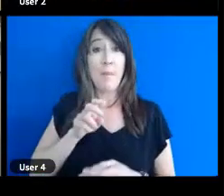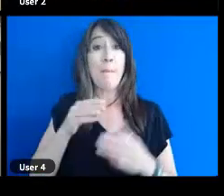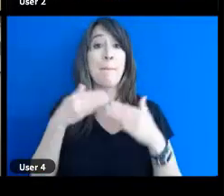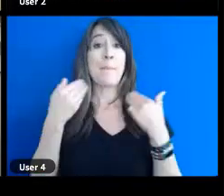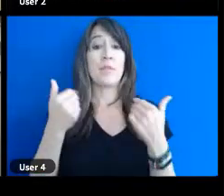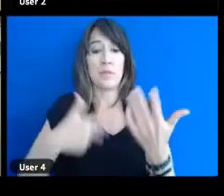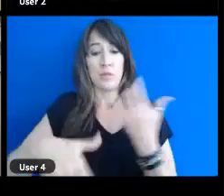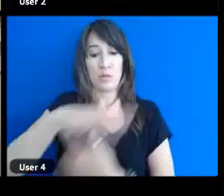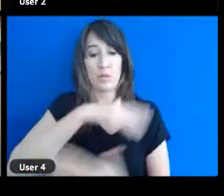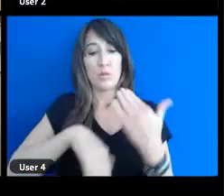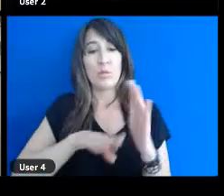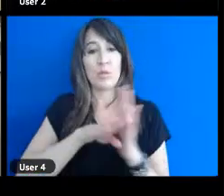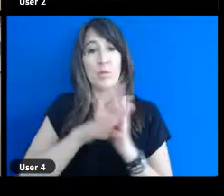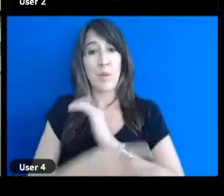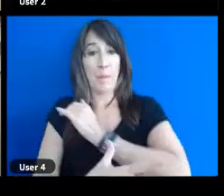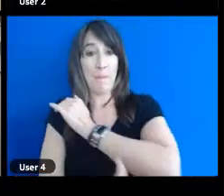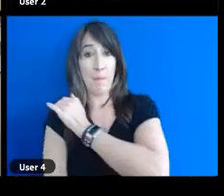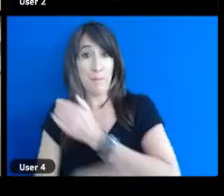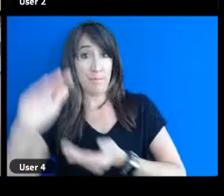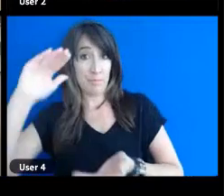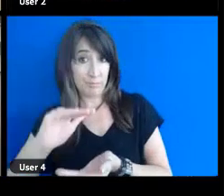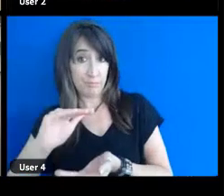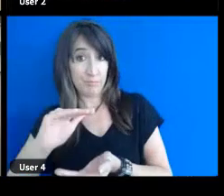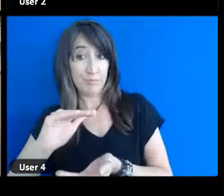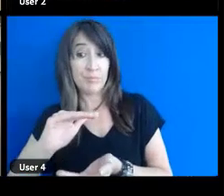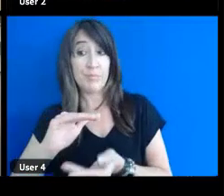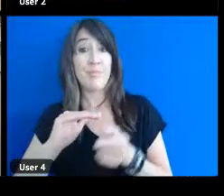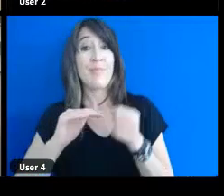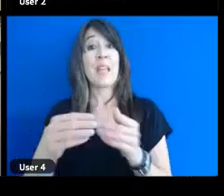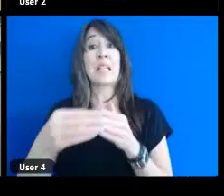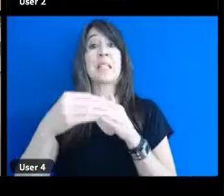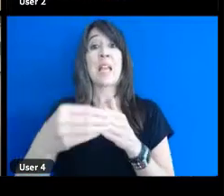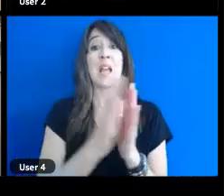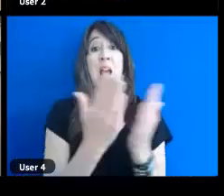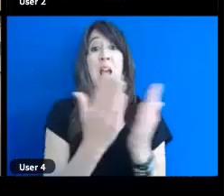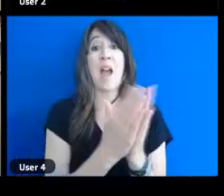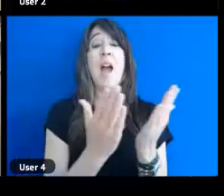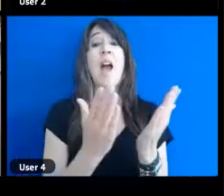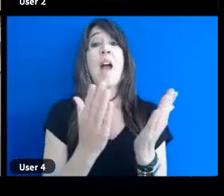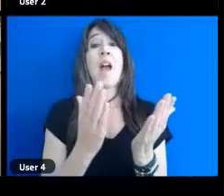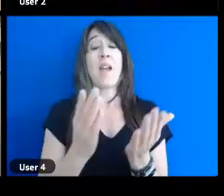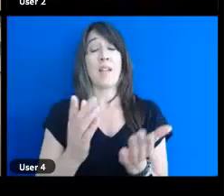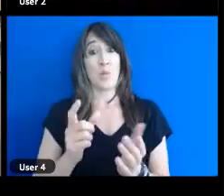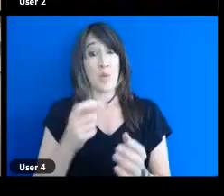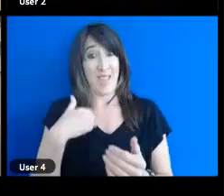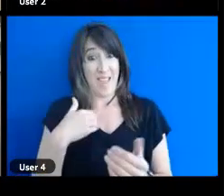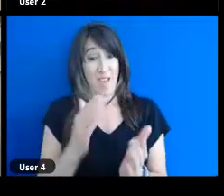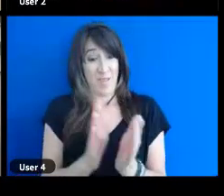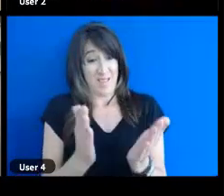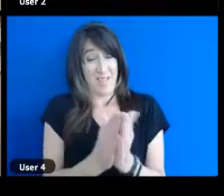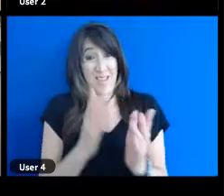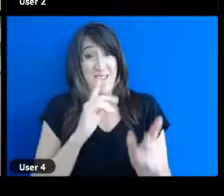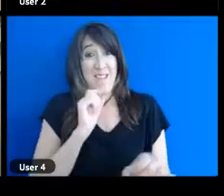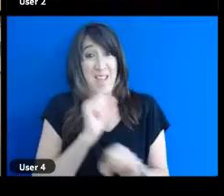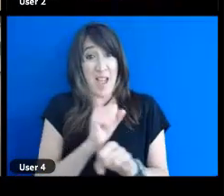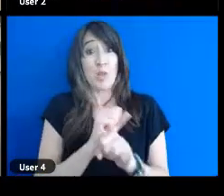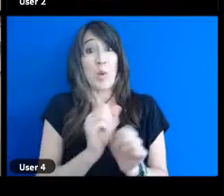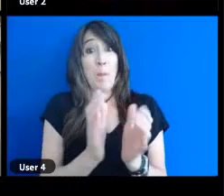funded through the Ministry of Social Development and Poverty Reduction. A little bit about the guide. A hard